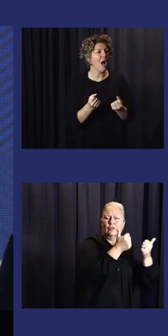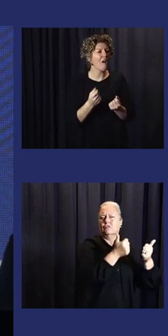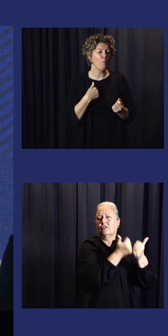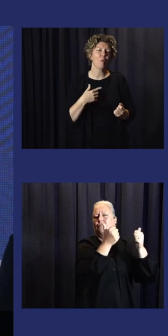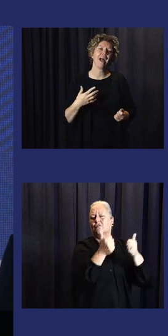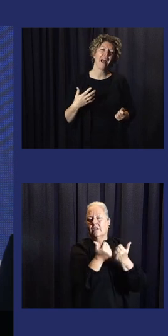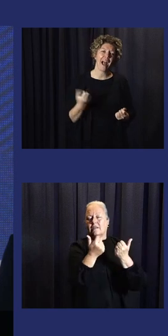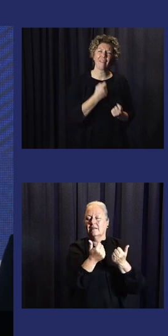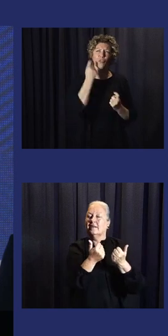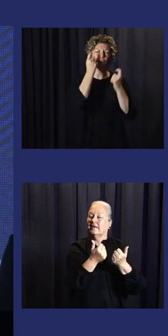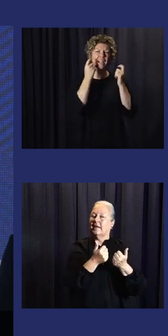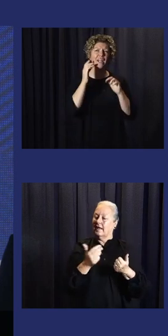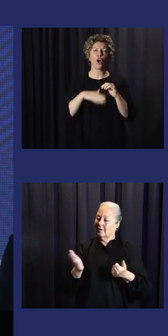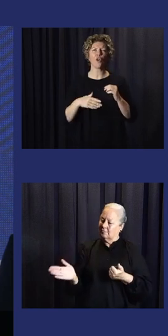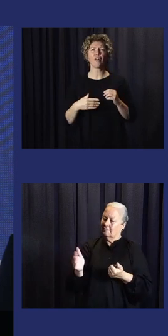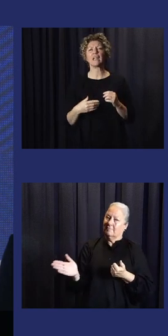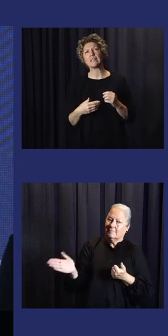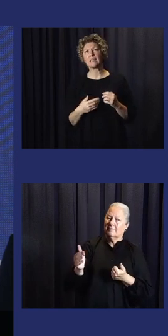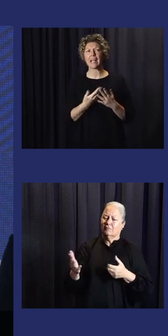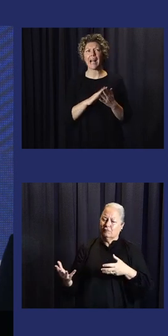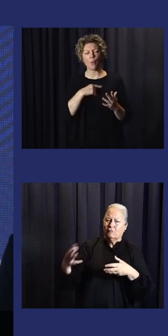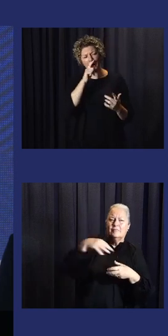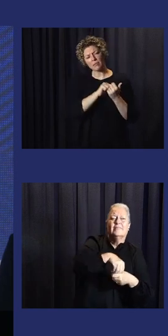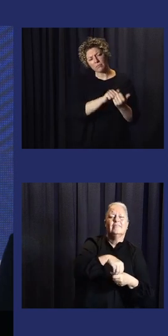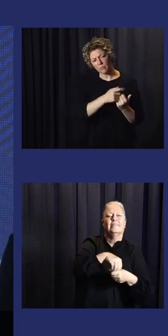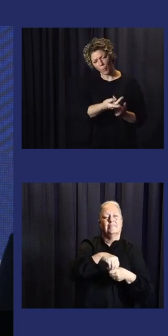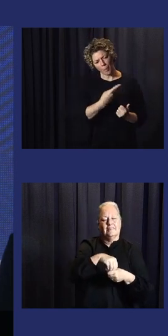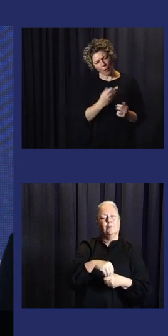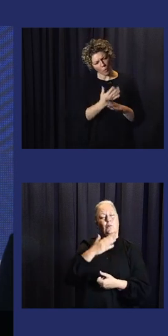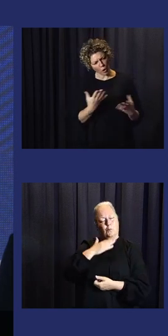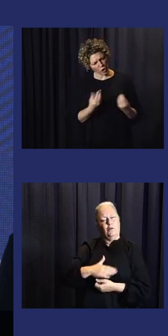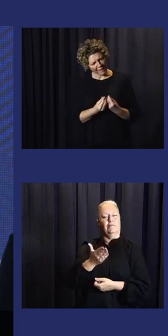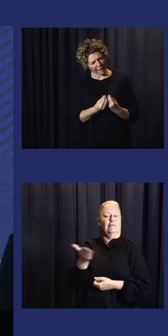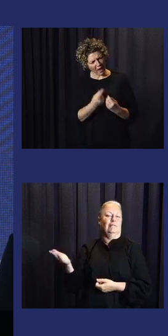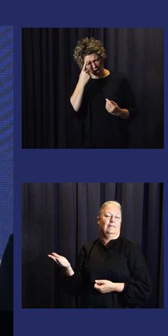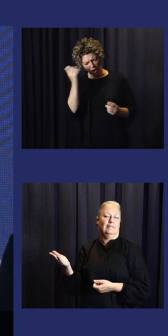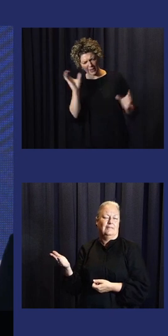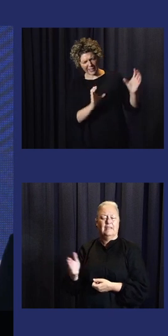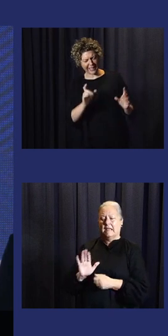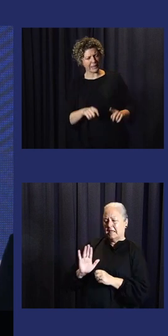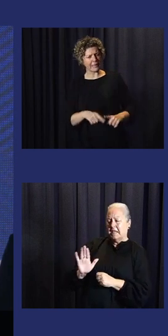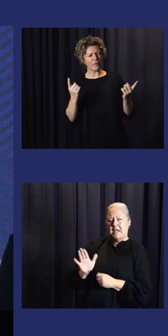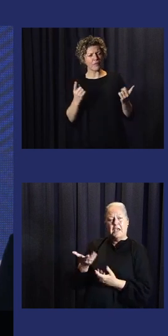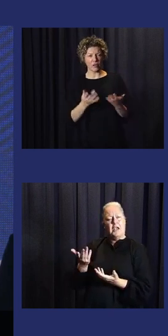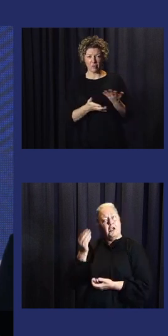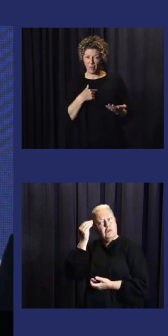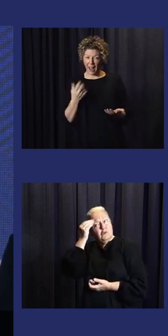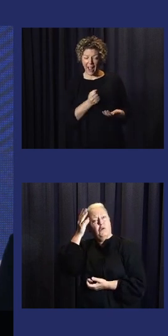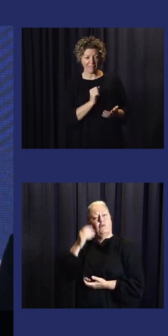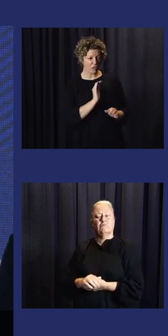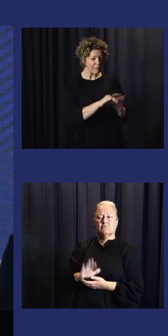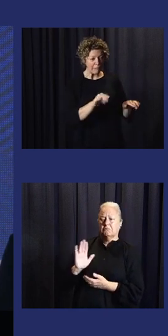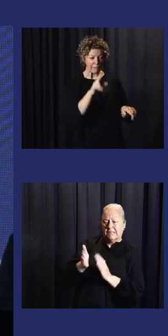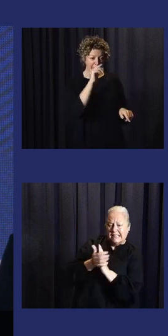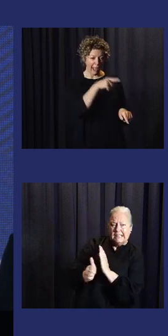to find ways to co-create innovative solutions, drawing on the capacities, knowledge,